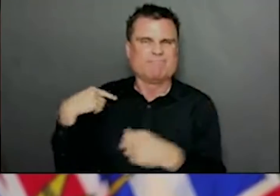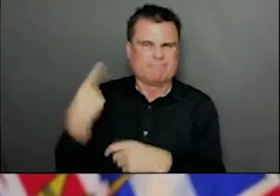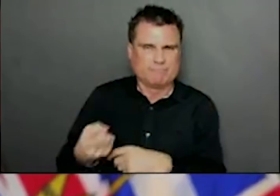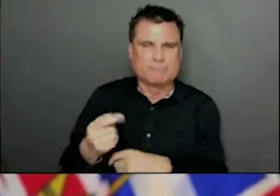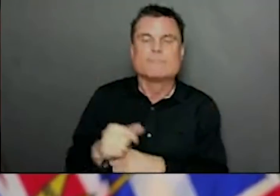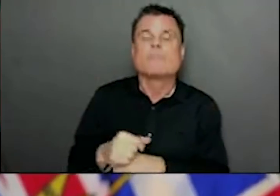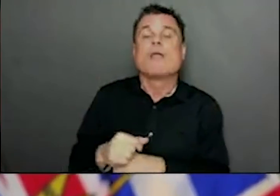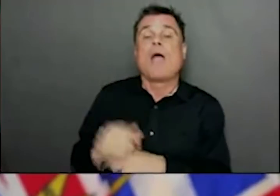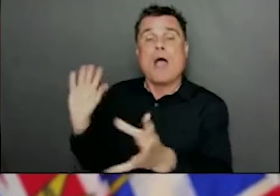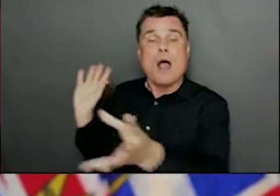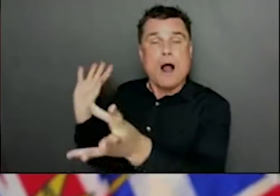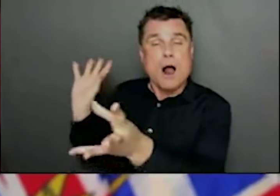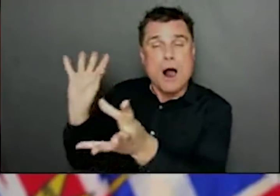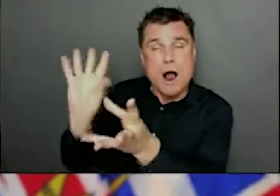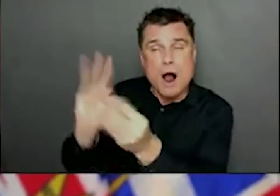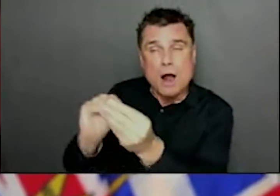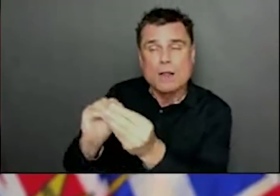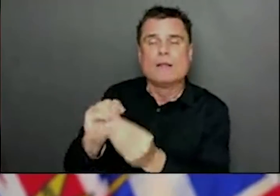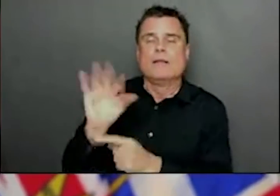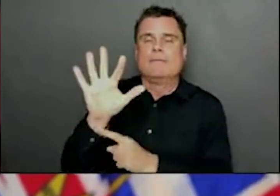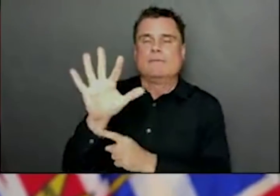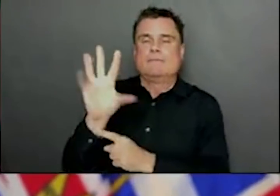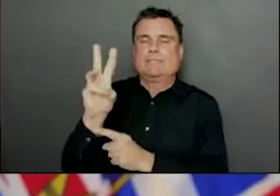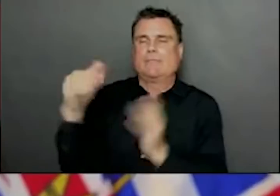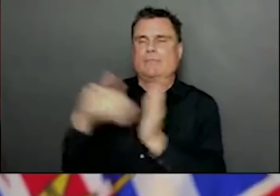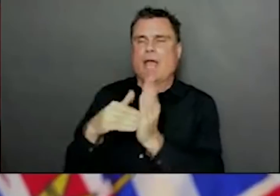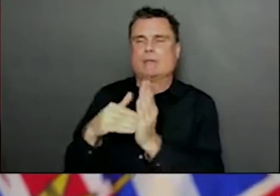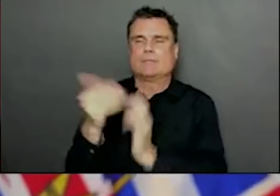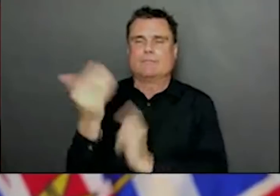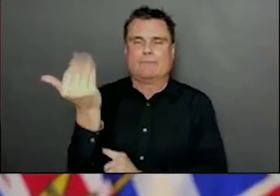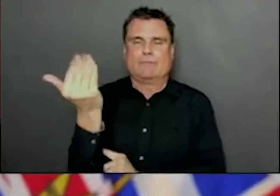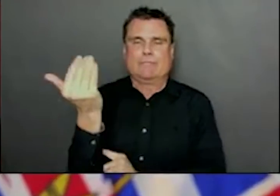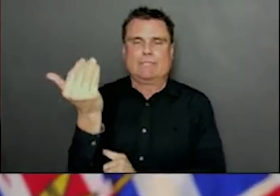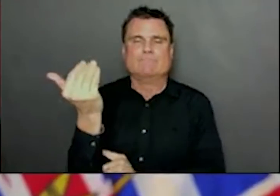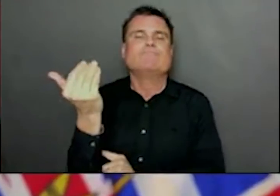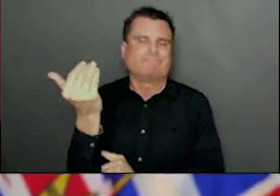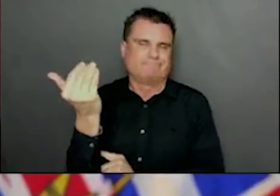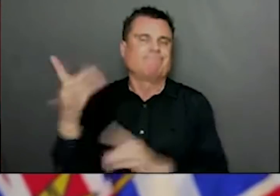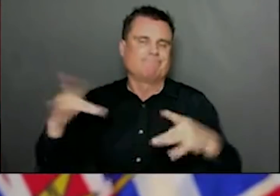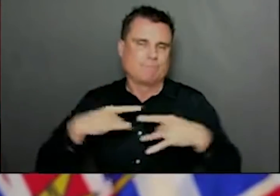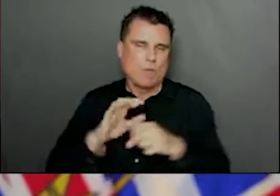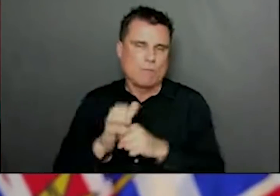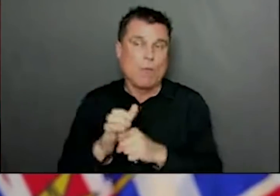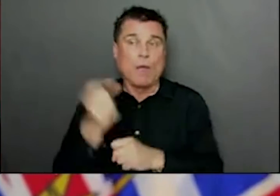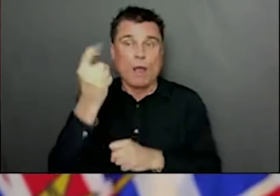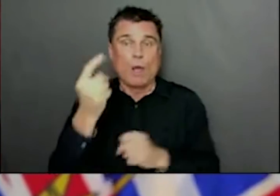56,015. Of the new cases, 94 people are in the Vancouver Coastal Health Region,